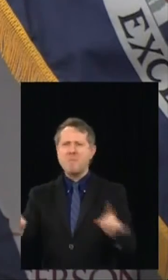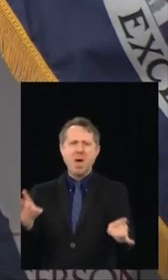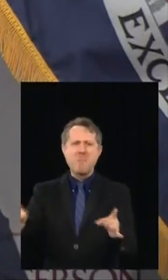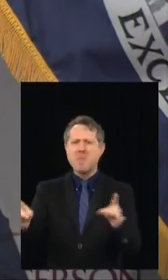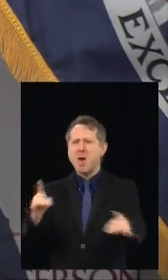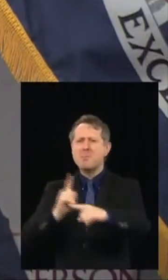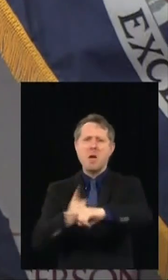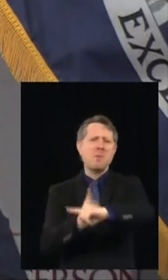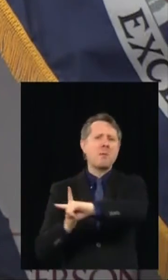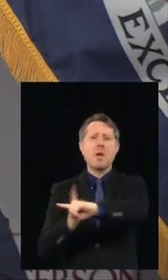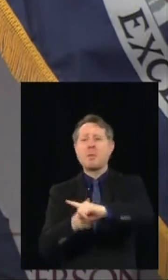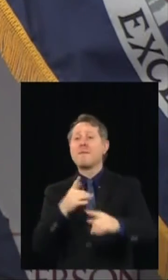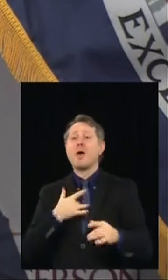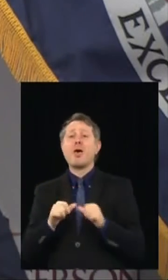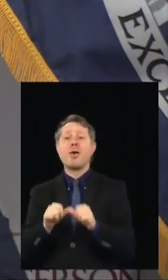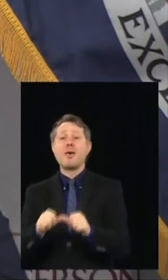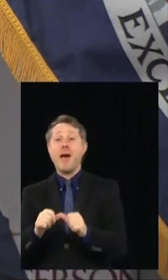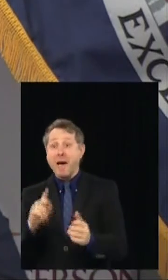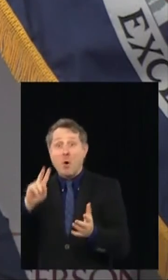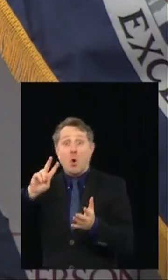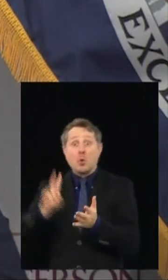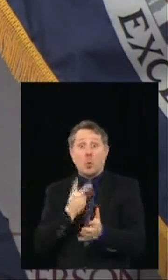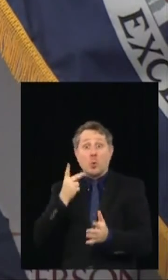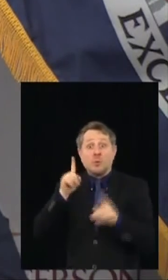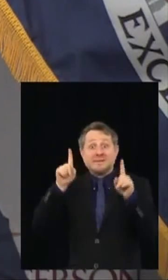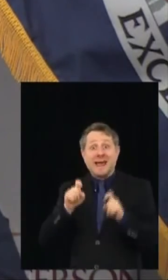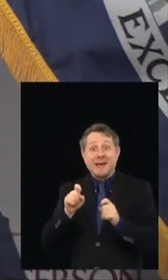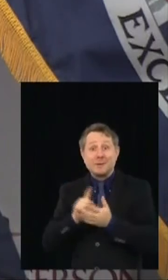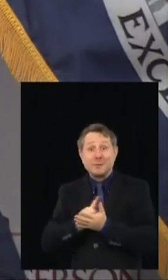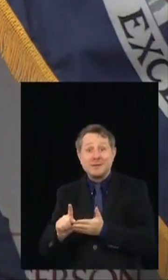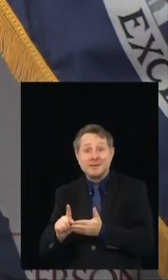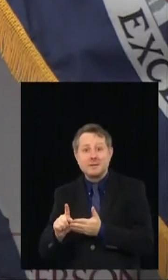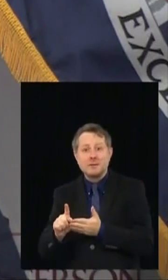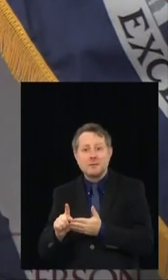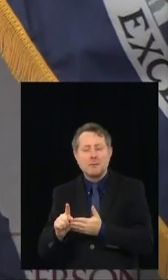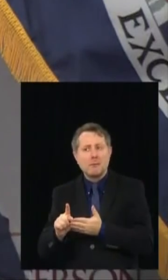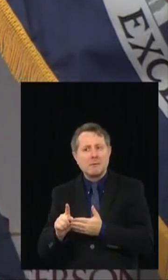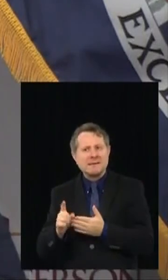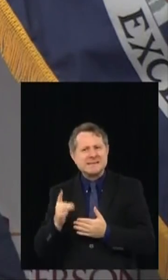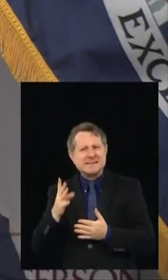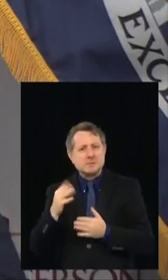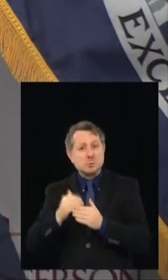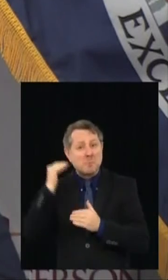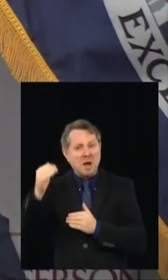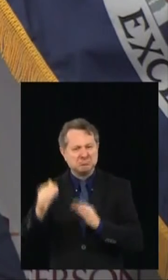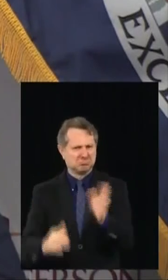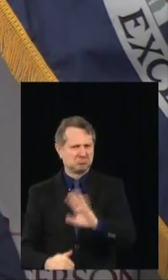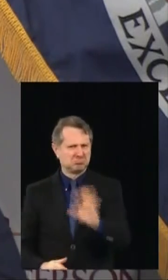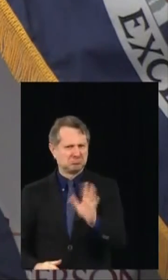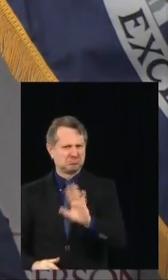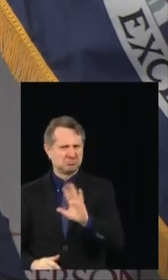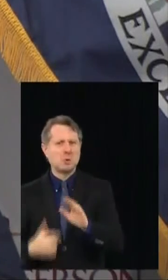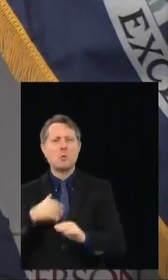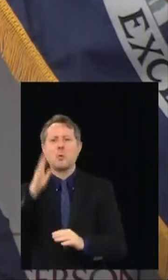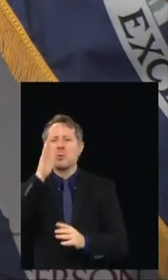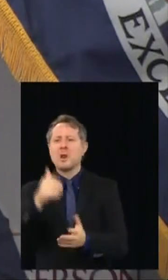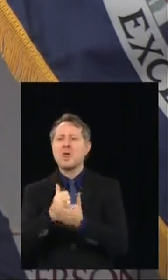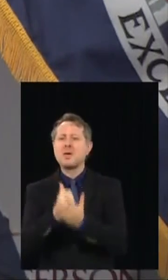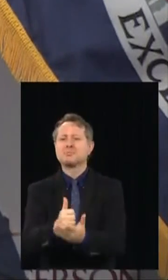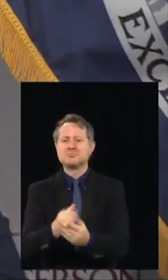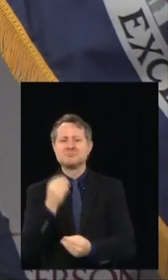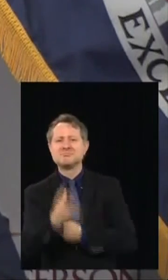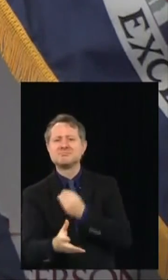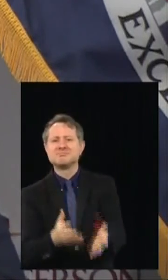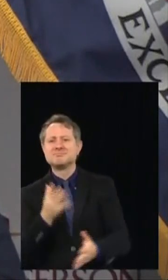So twice a week is not that dramatic. We will help them with a number of tests. The tests will be